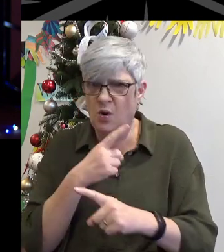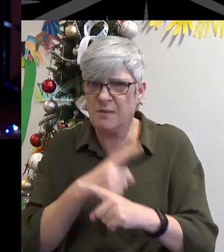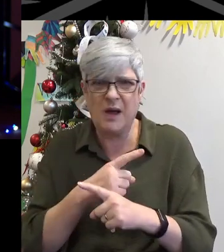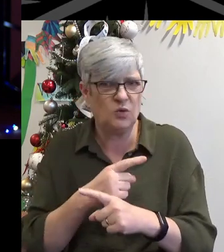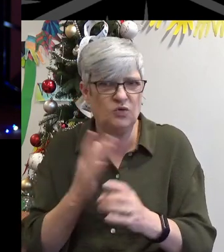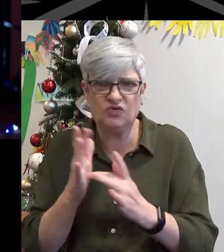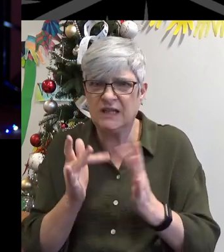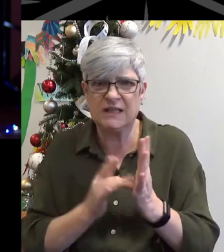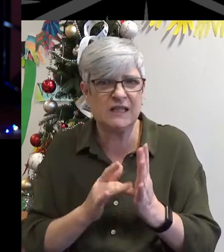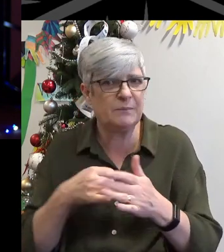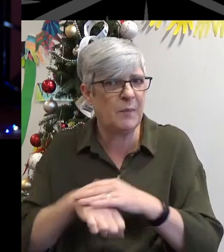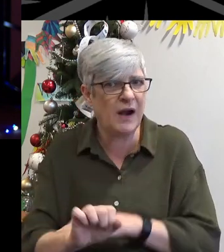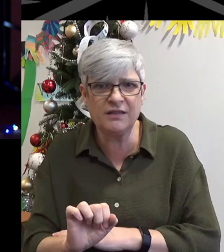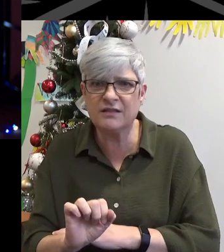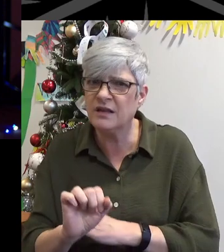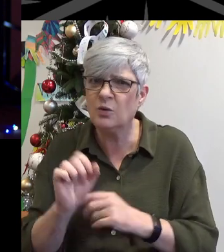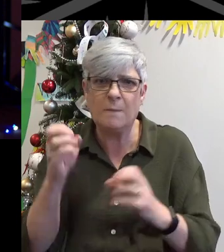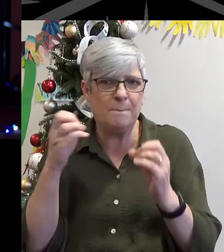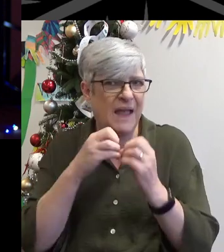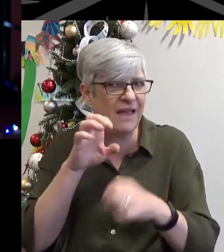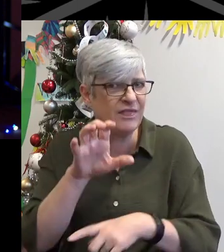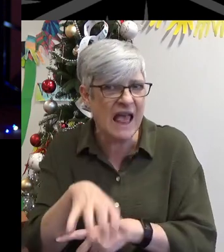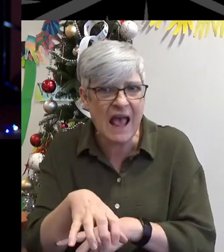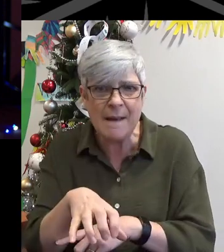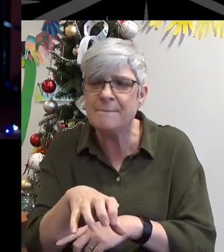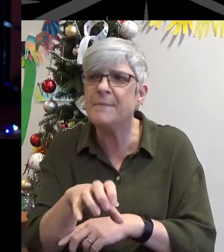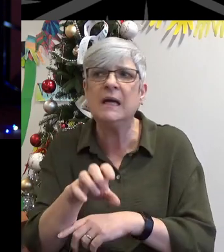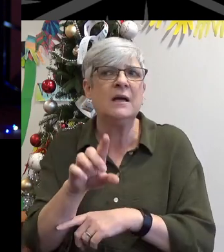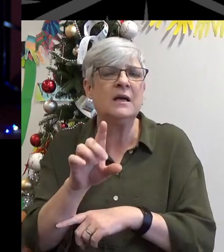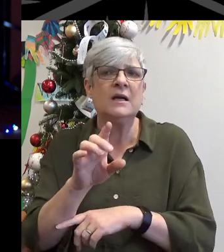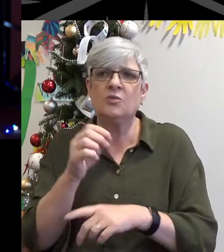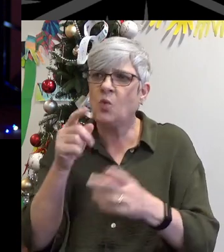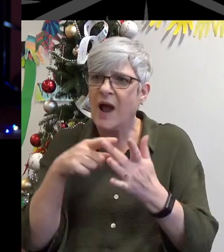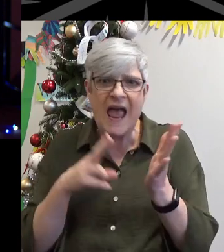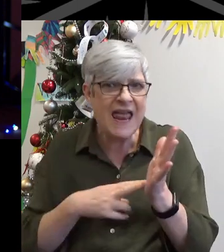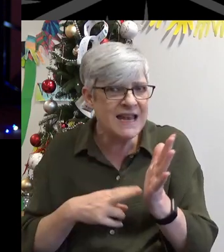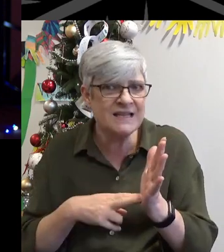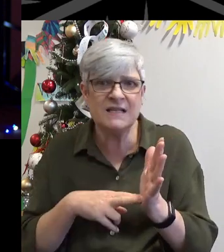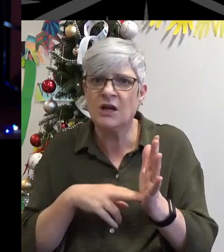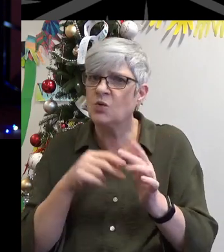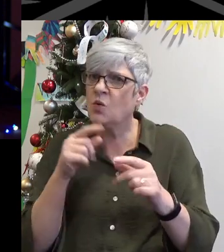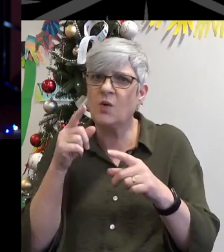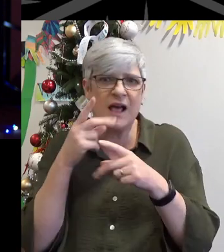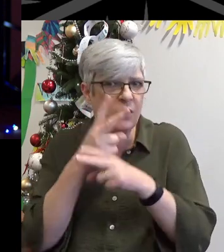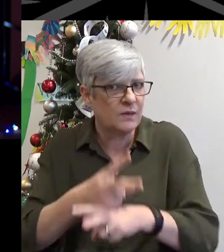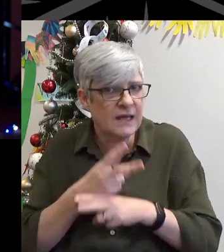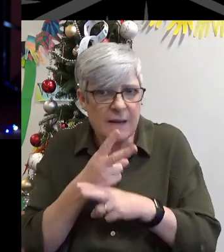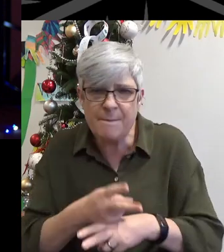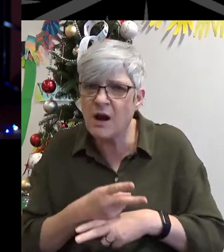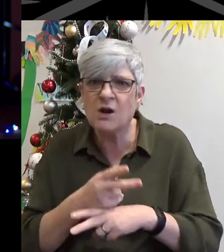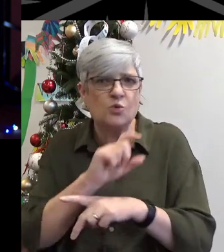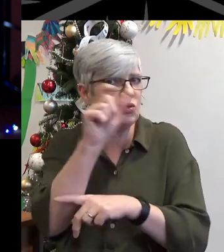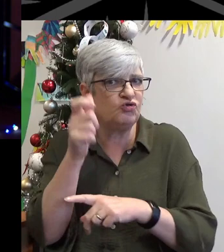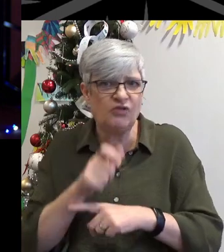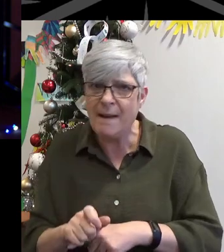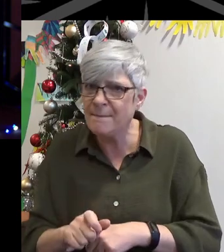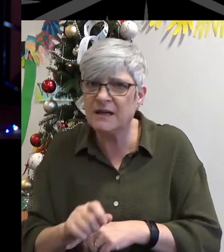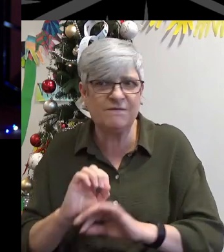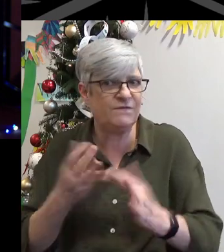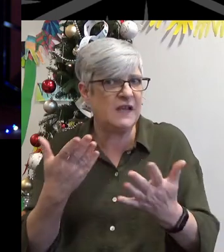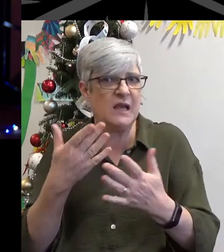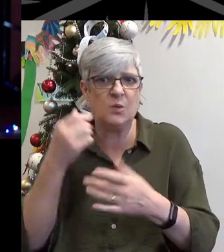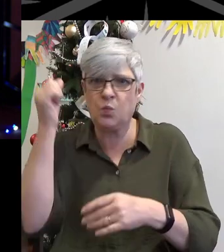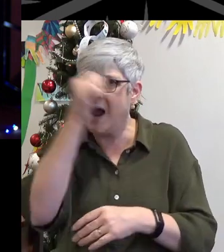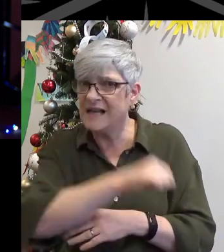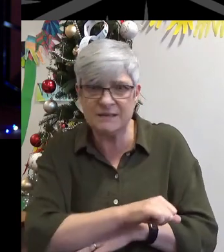Jesus' birth. No Bethlehem, no inn, no innkeeper, no shepherds, no wise men,